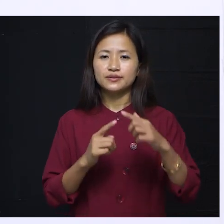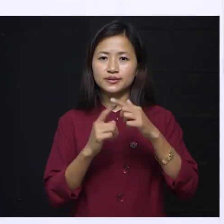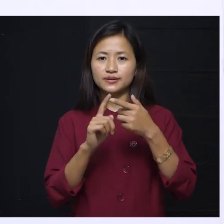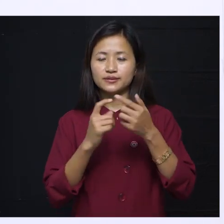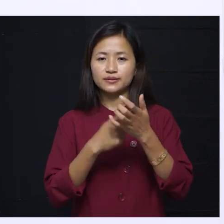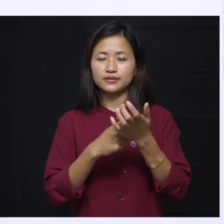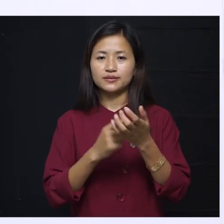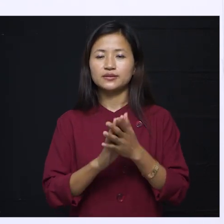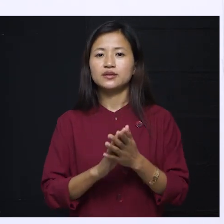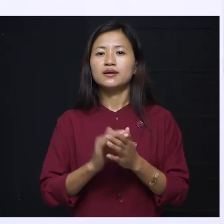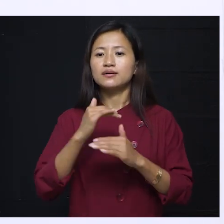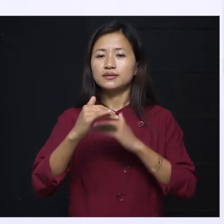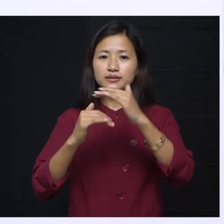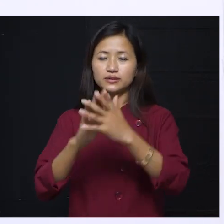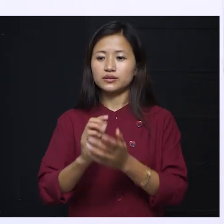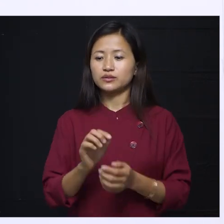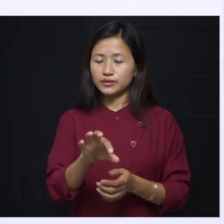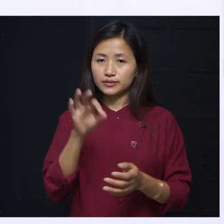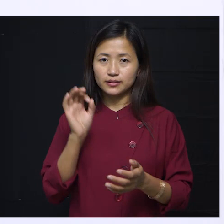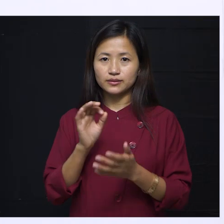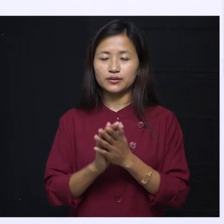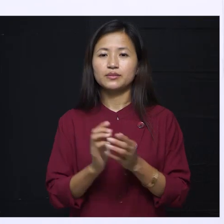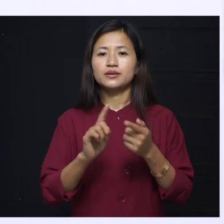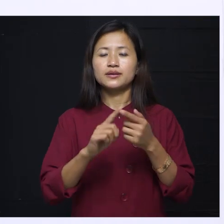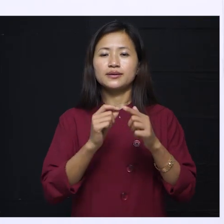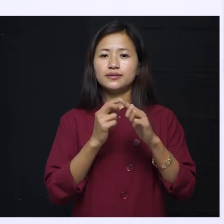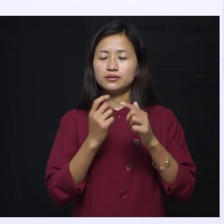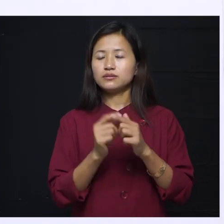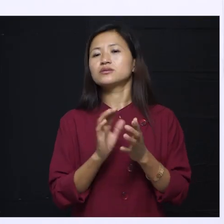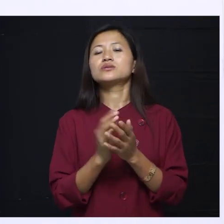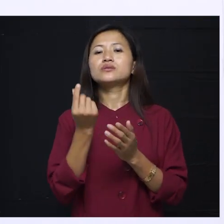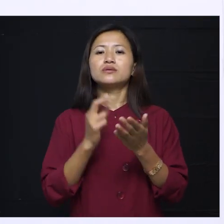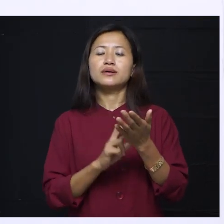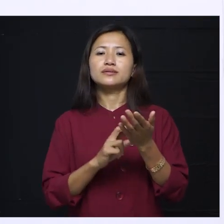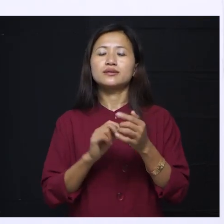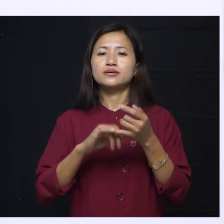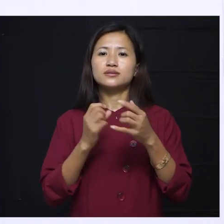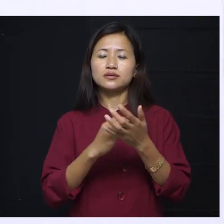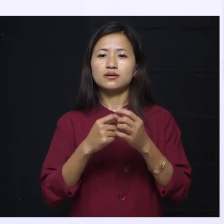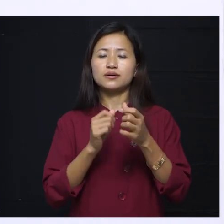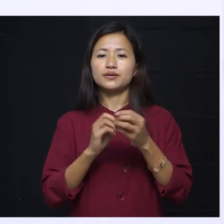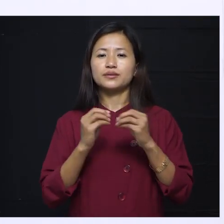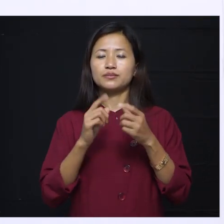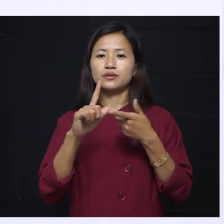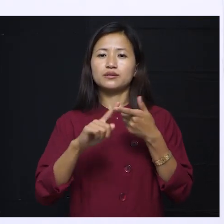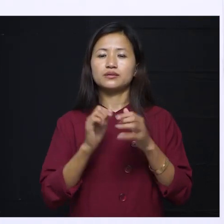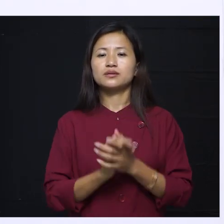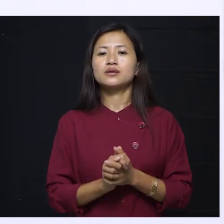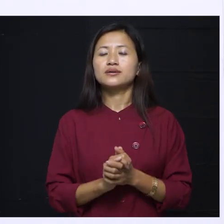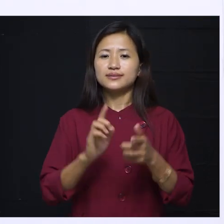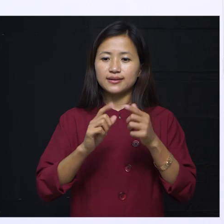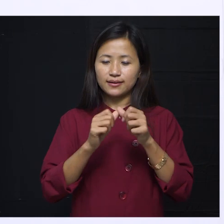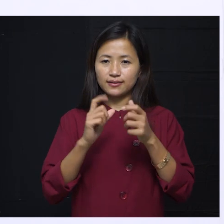terrestrial. So in that unscramble, you would find this, extraterrestrial. So what does it mean? It also means aliens.